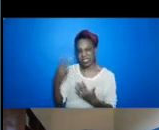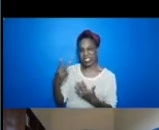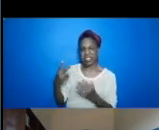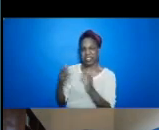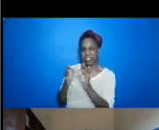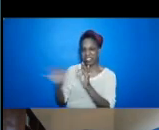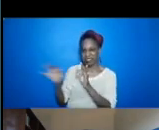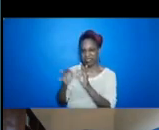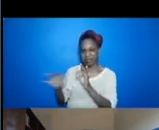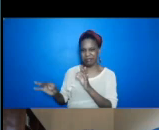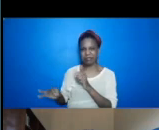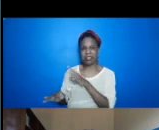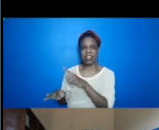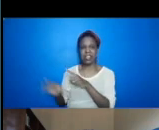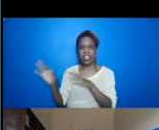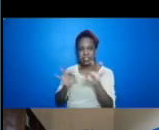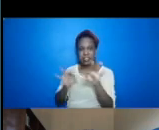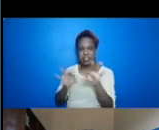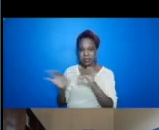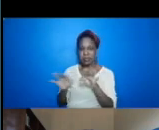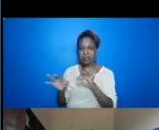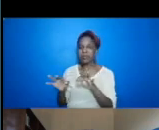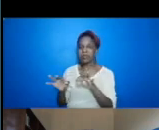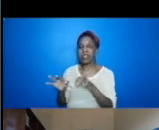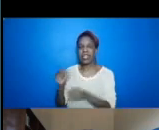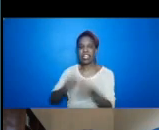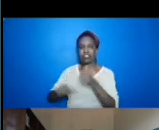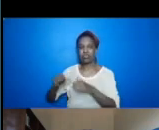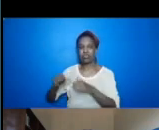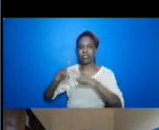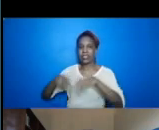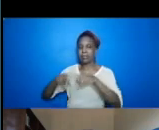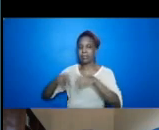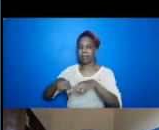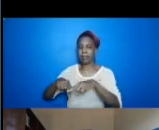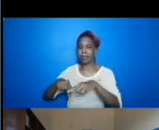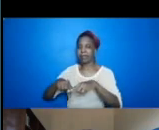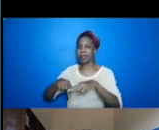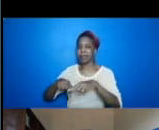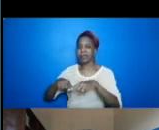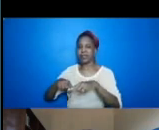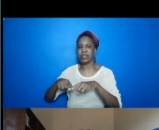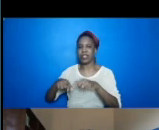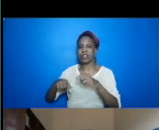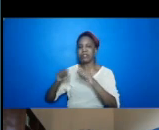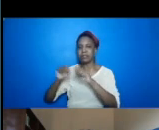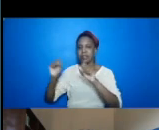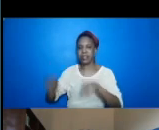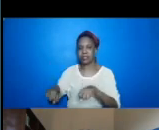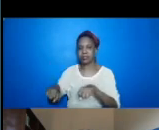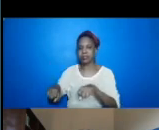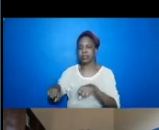system given its form by the conversations it holds with itself. And so the history, the buildings, the